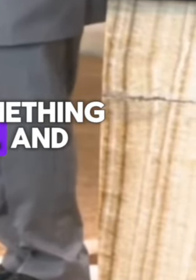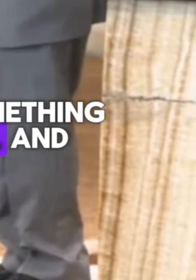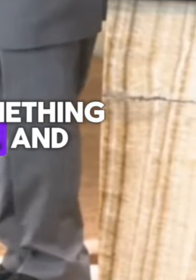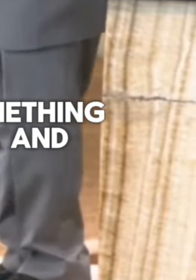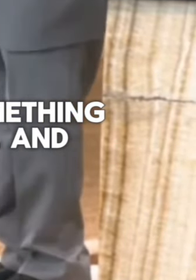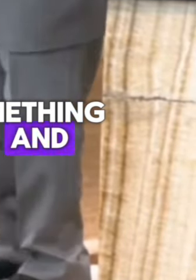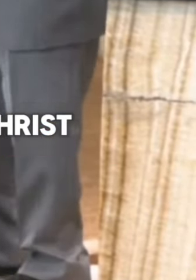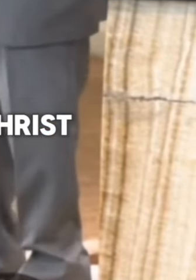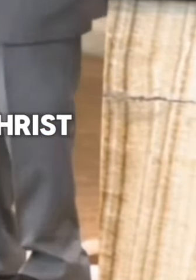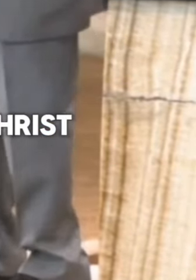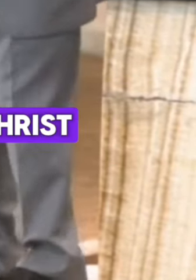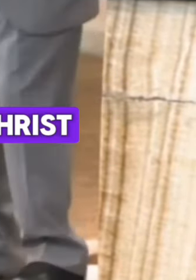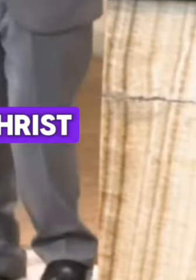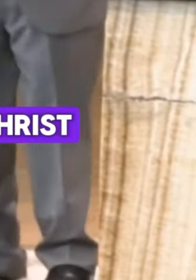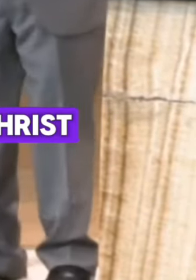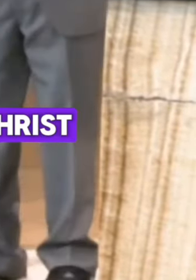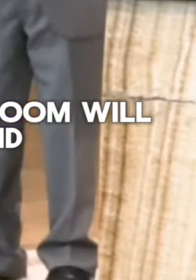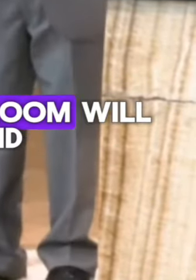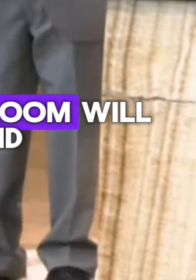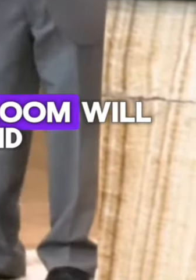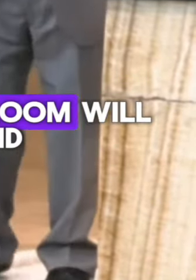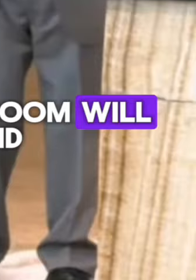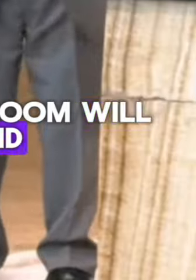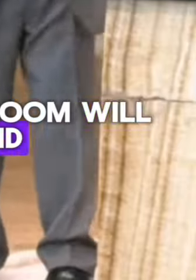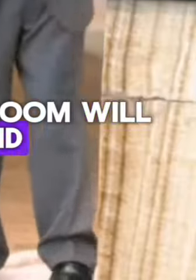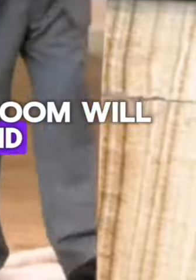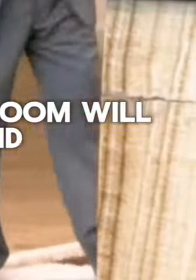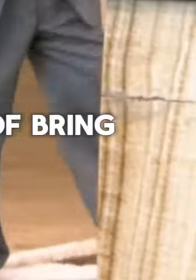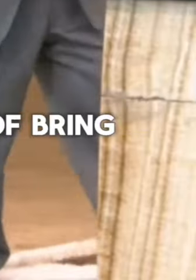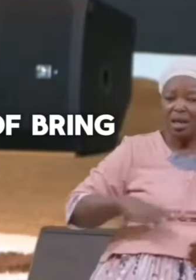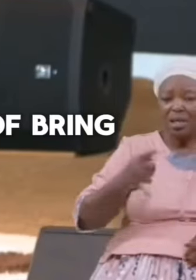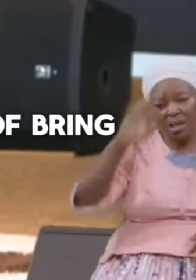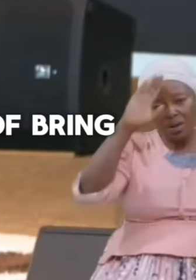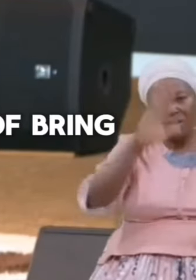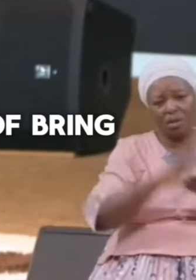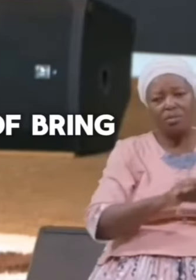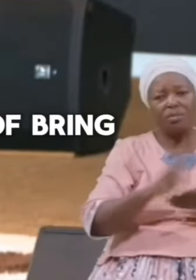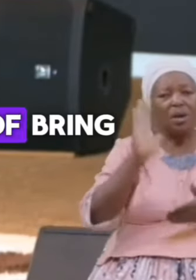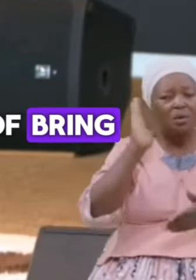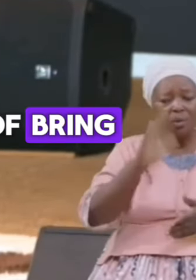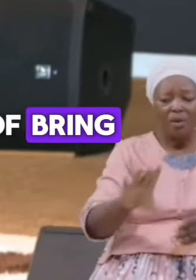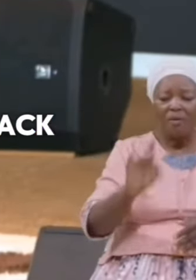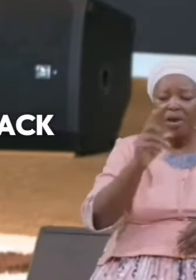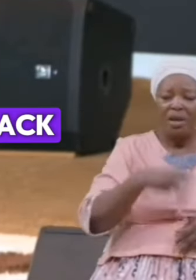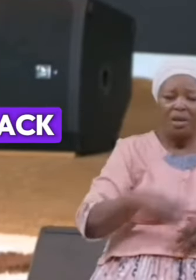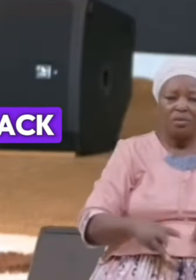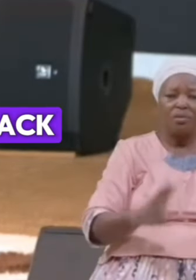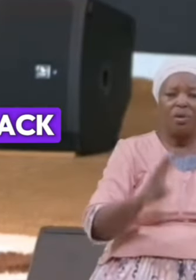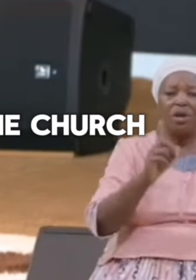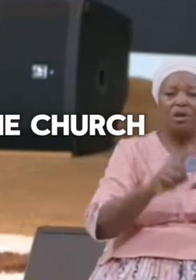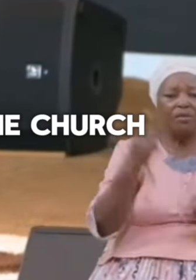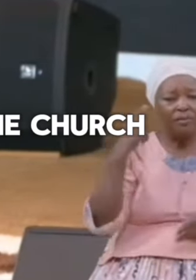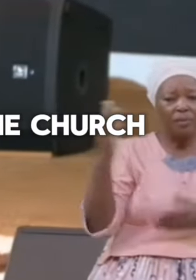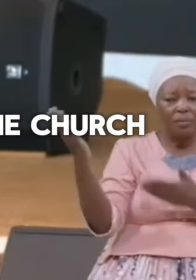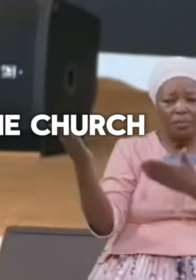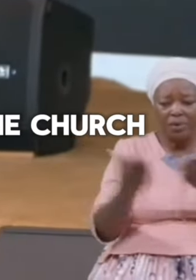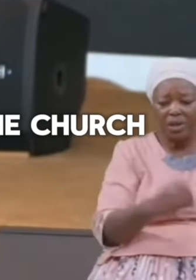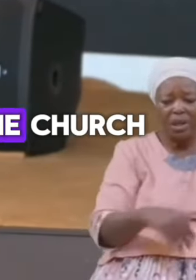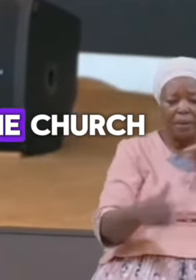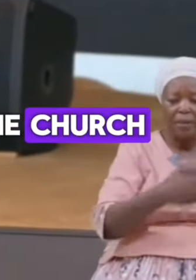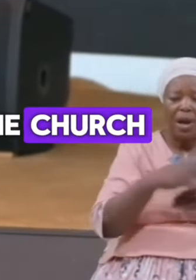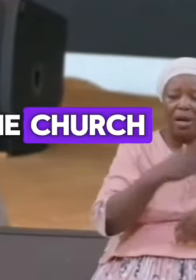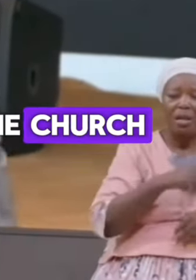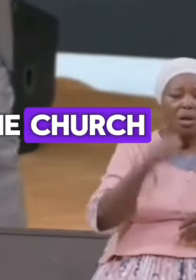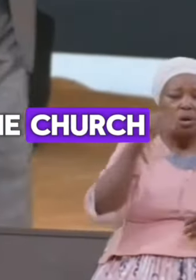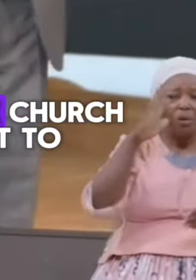something sinful, and yet Christ, the bridegroom, will find a way of bringing back his bride,